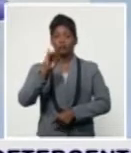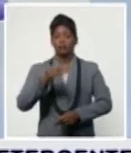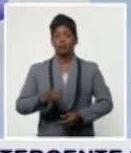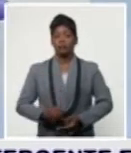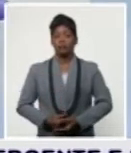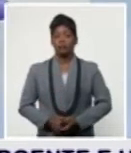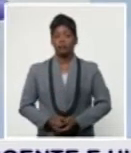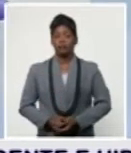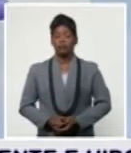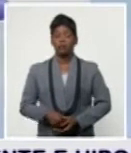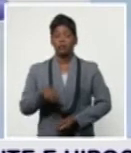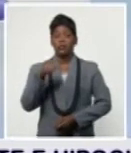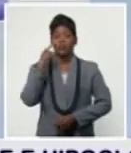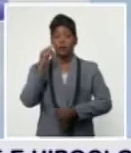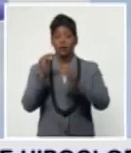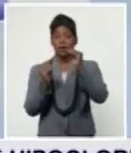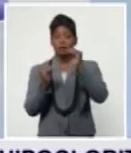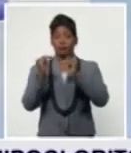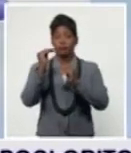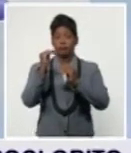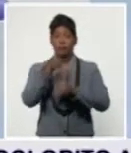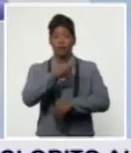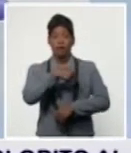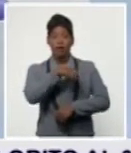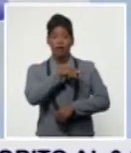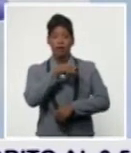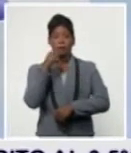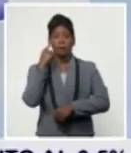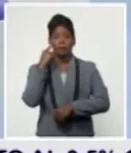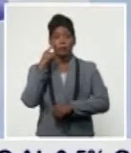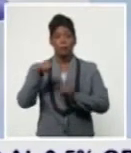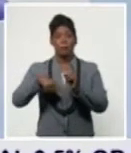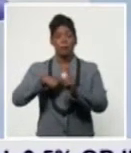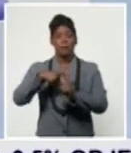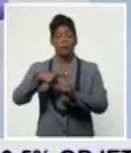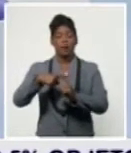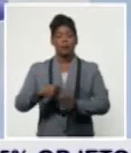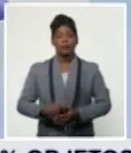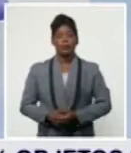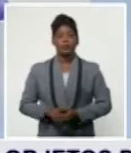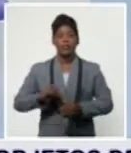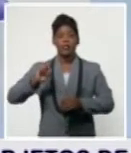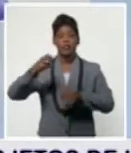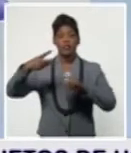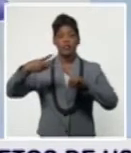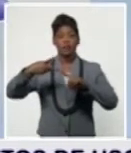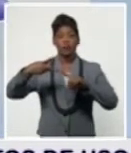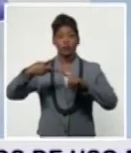100 inhabitants. Nonetheless, it is lower than yesterday's.